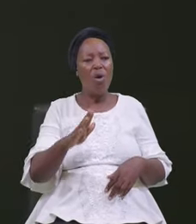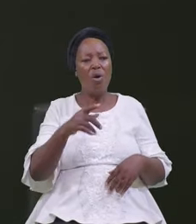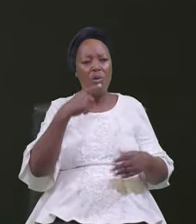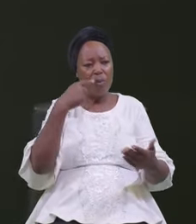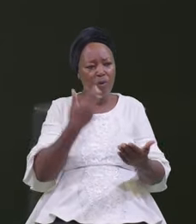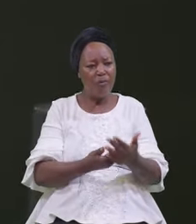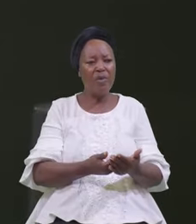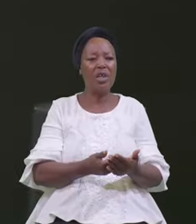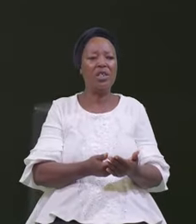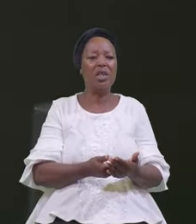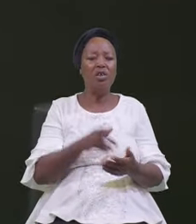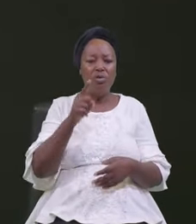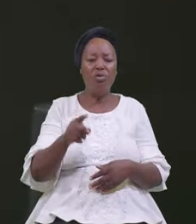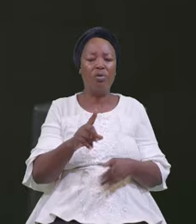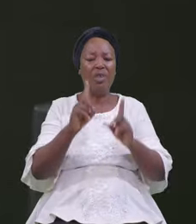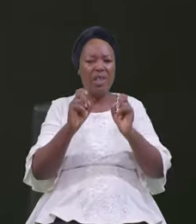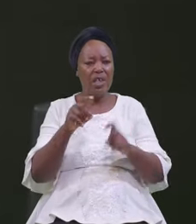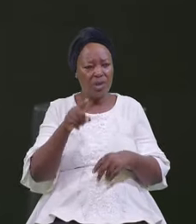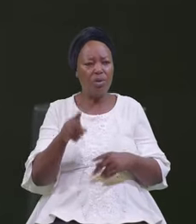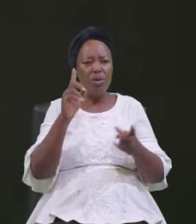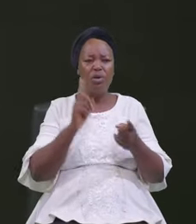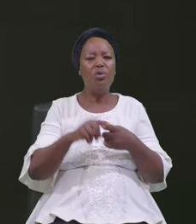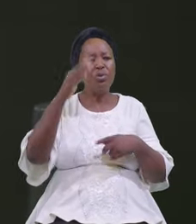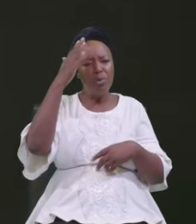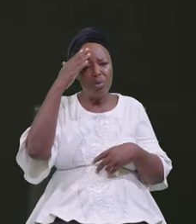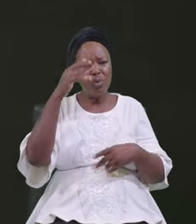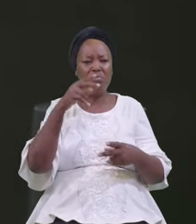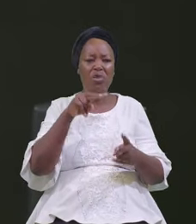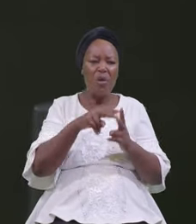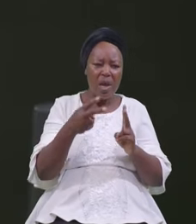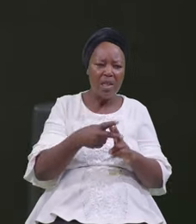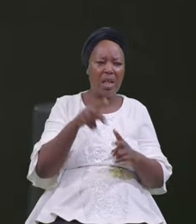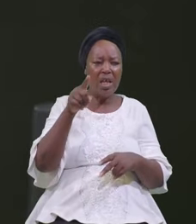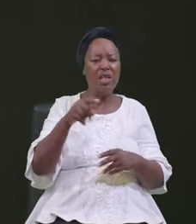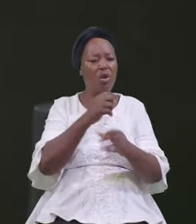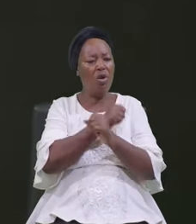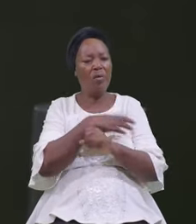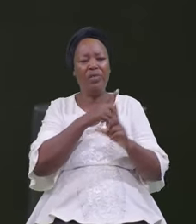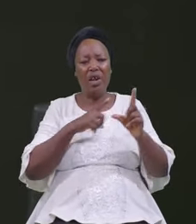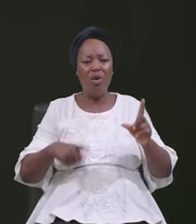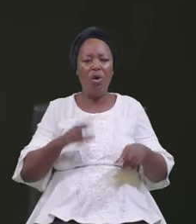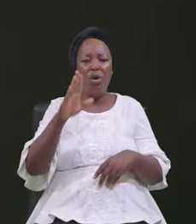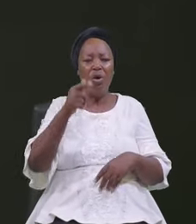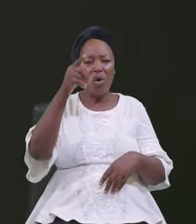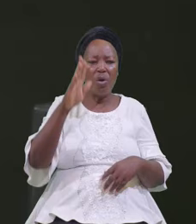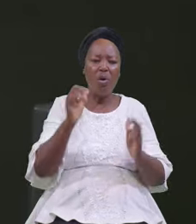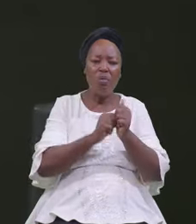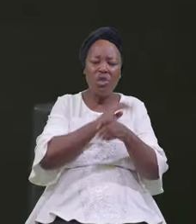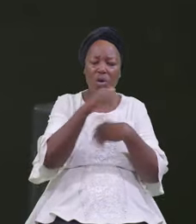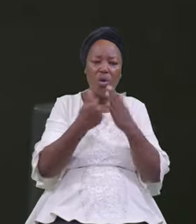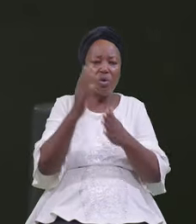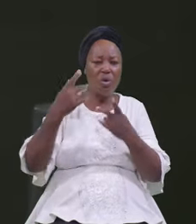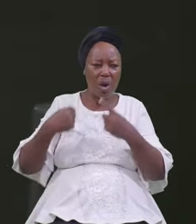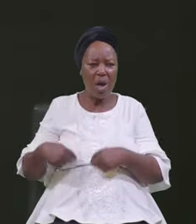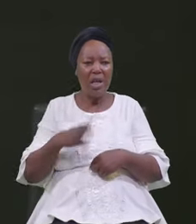proveth you, tests you, to know whether ye love the Lord your God with all your